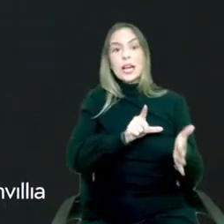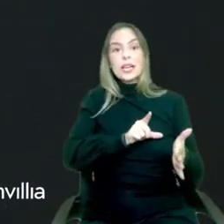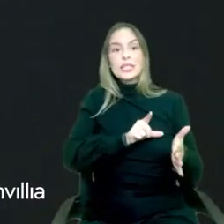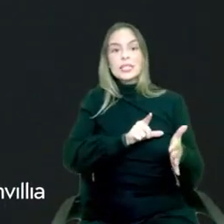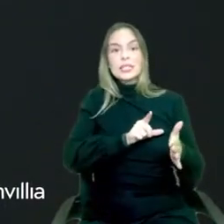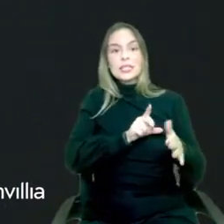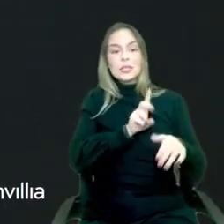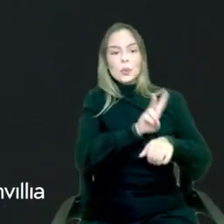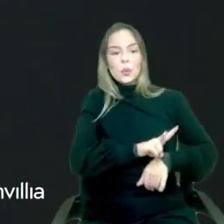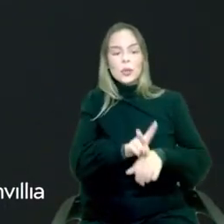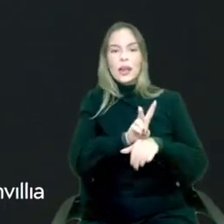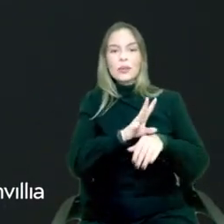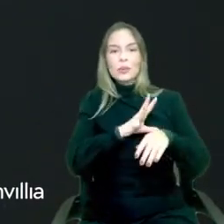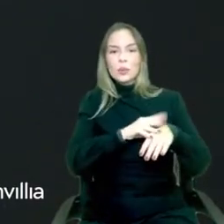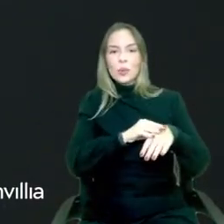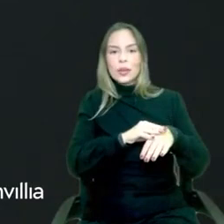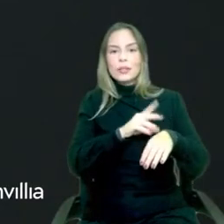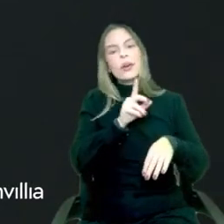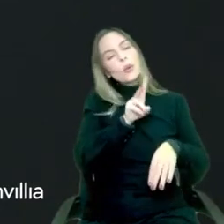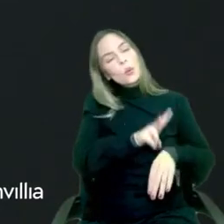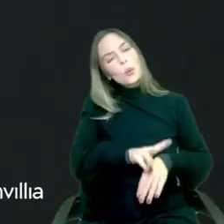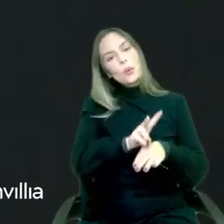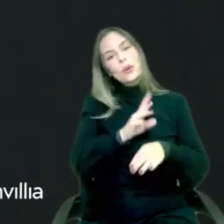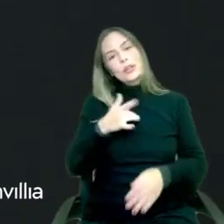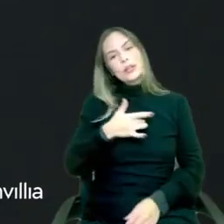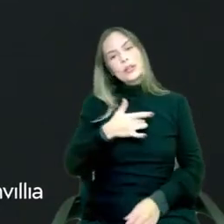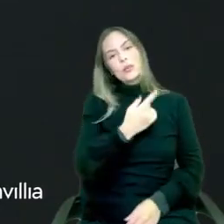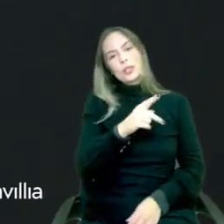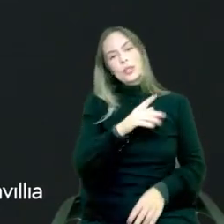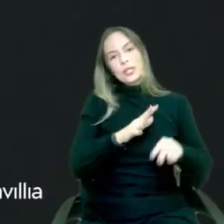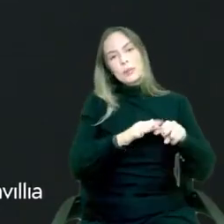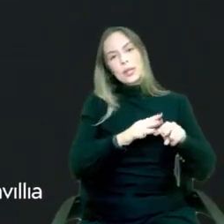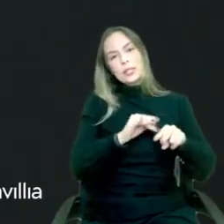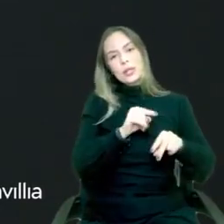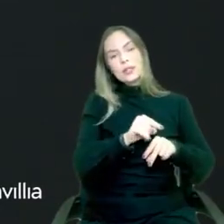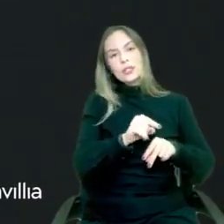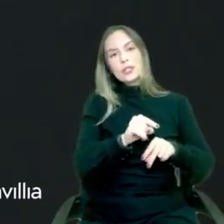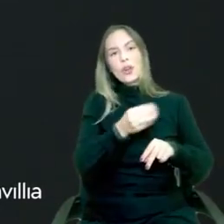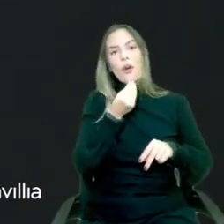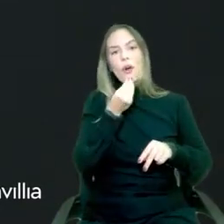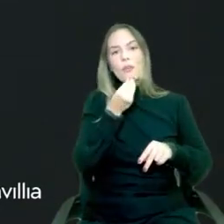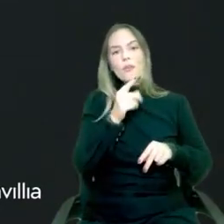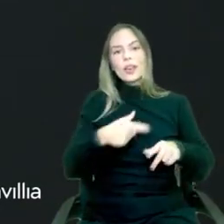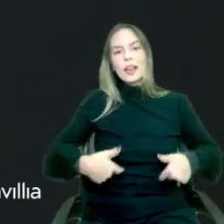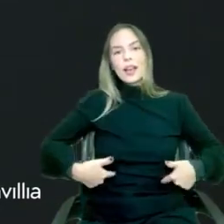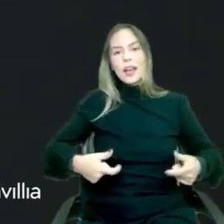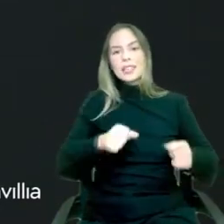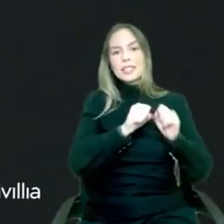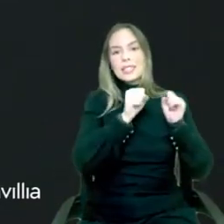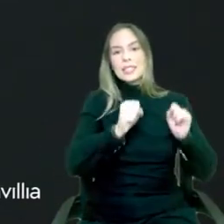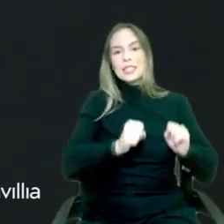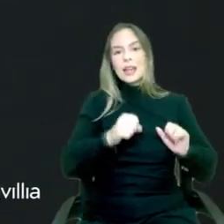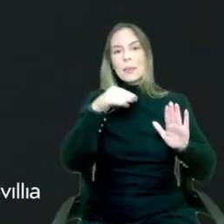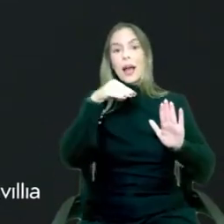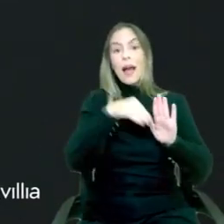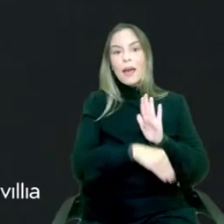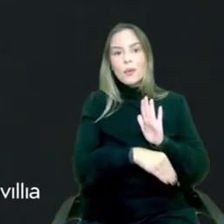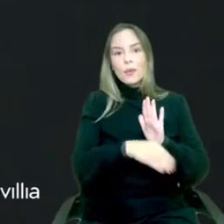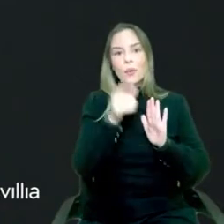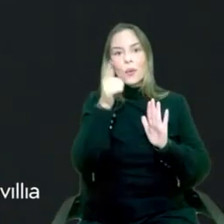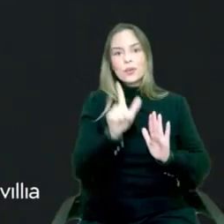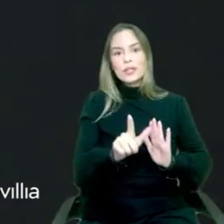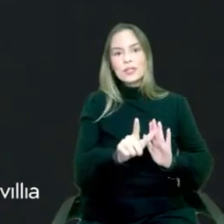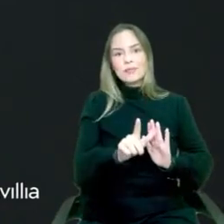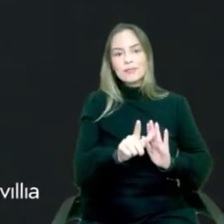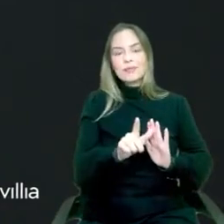health of the patient. And of course, the cost of the system dropped a lot. So this is an example that we have